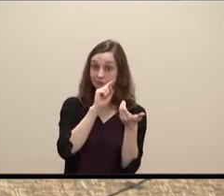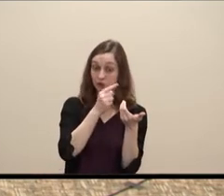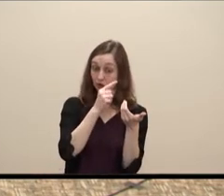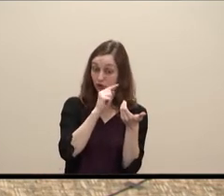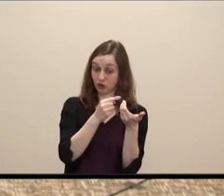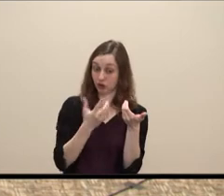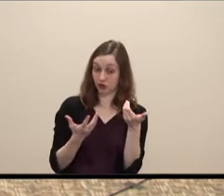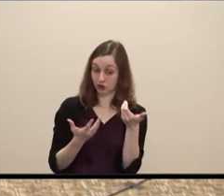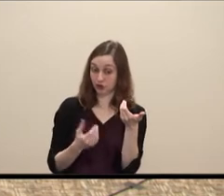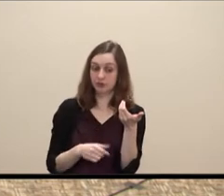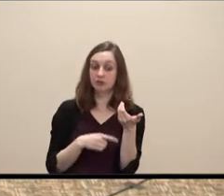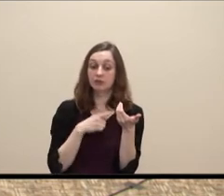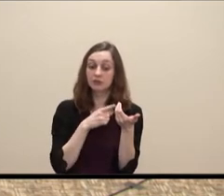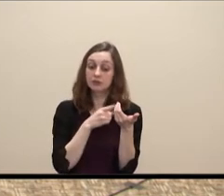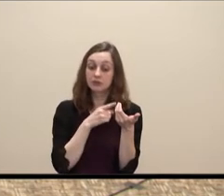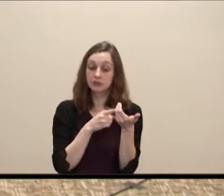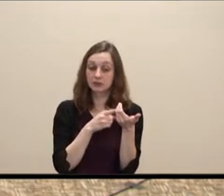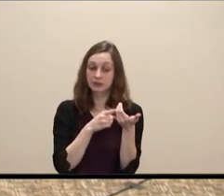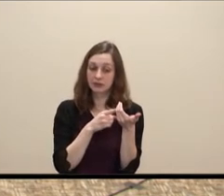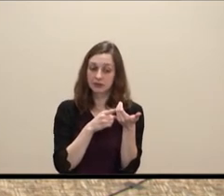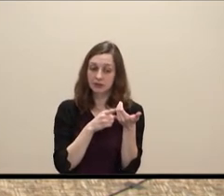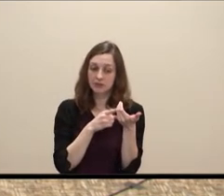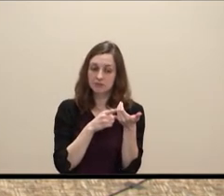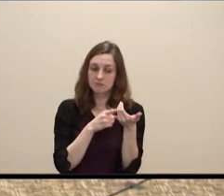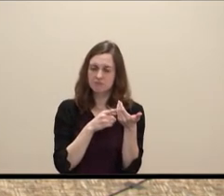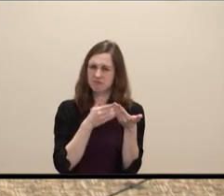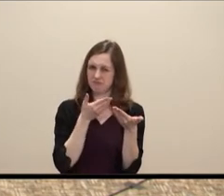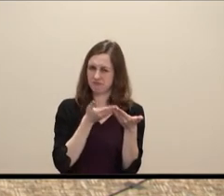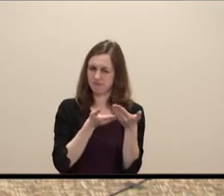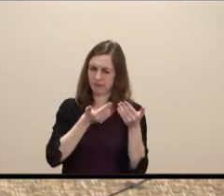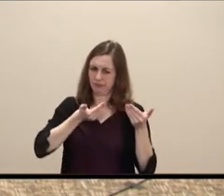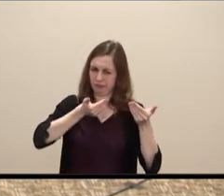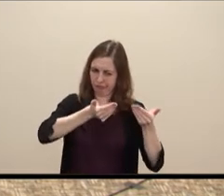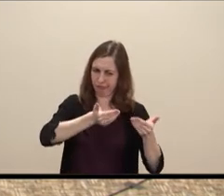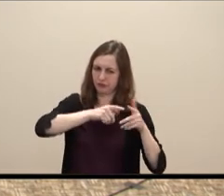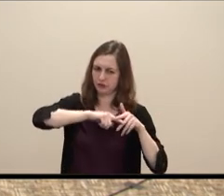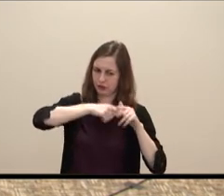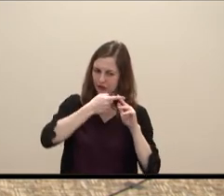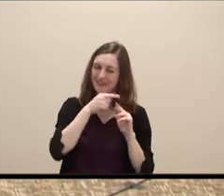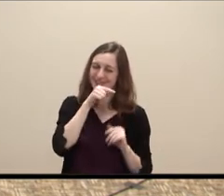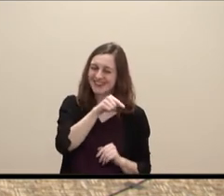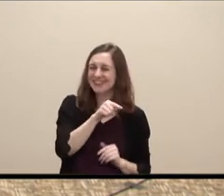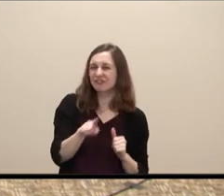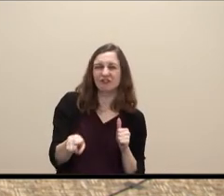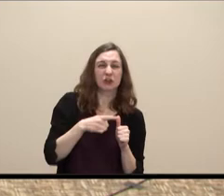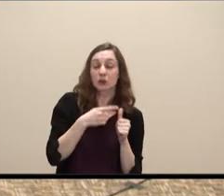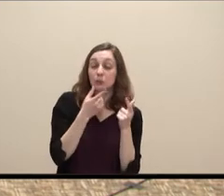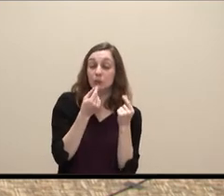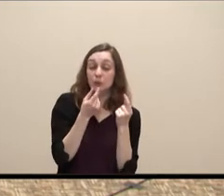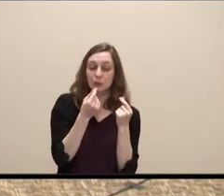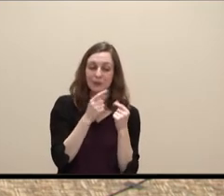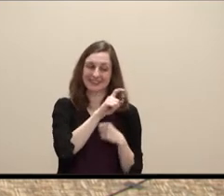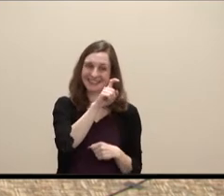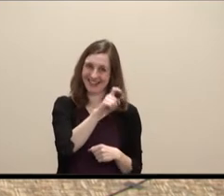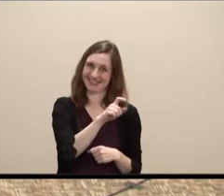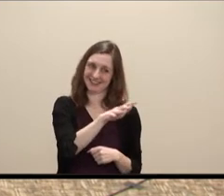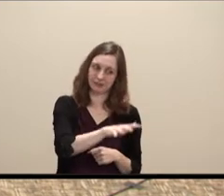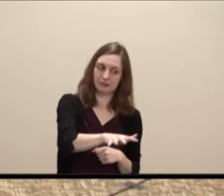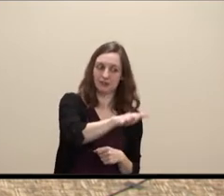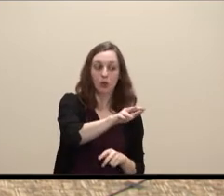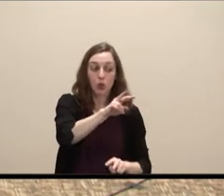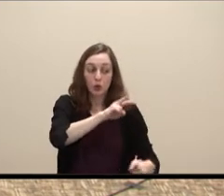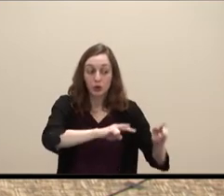section, I think it's always a good place to start to see kind of what's going on in the state of Texas in terms of